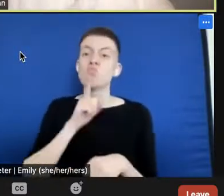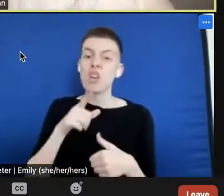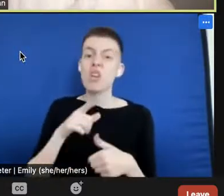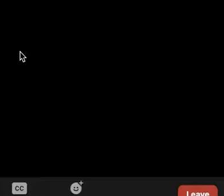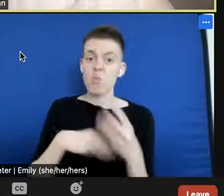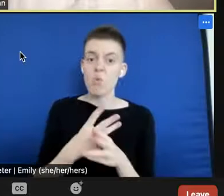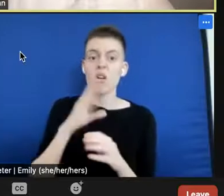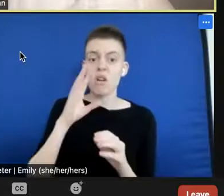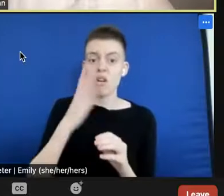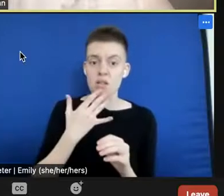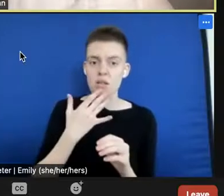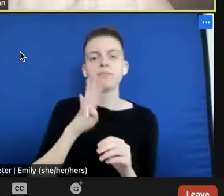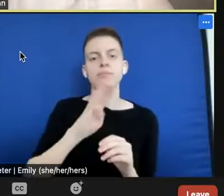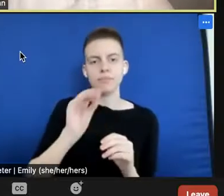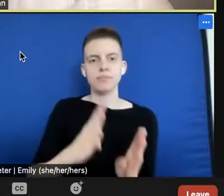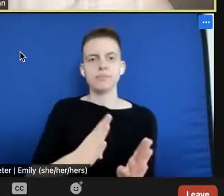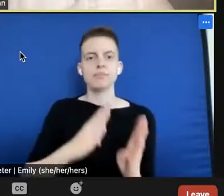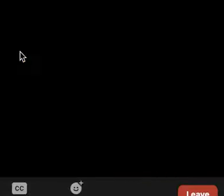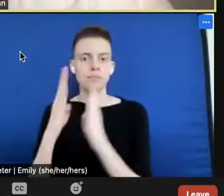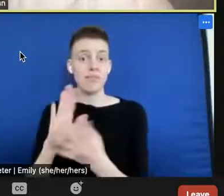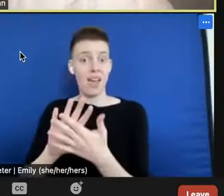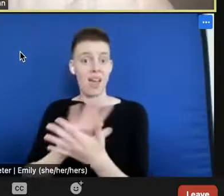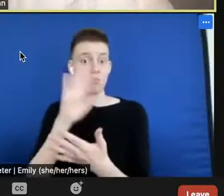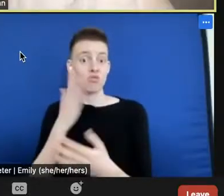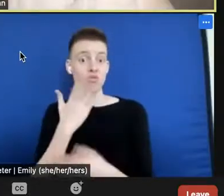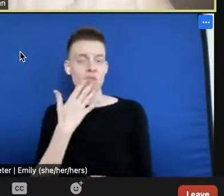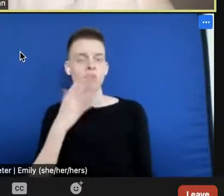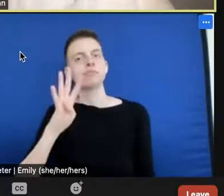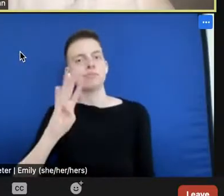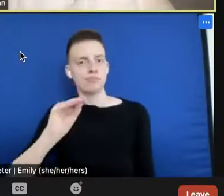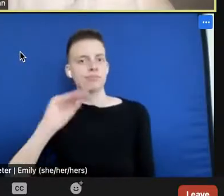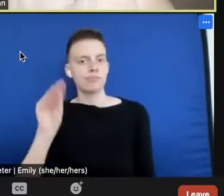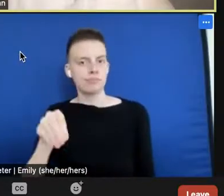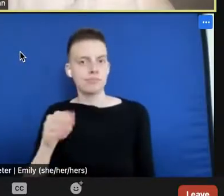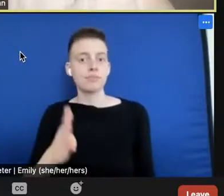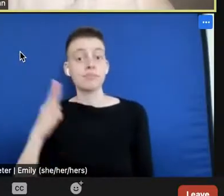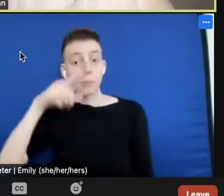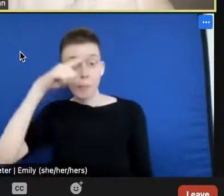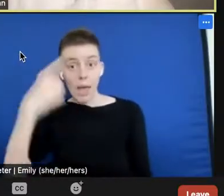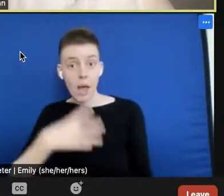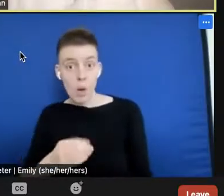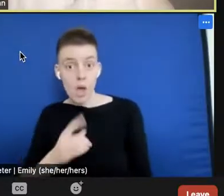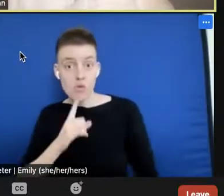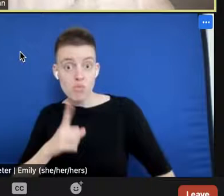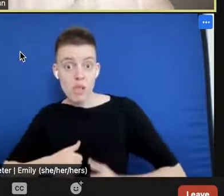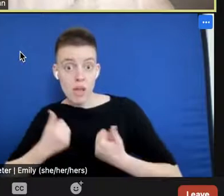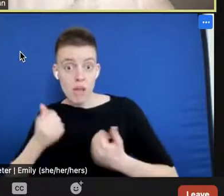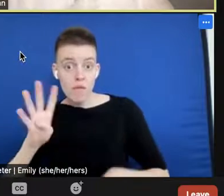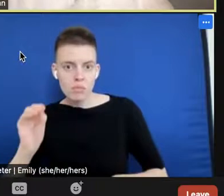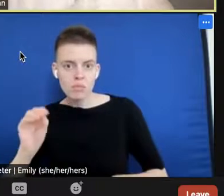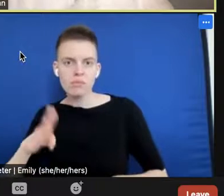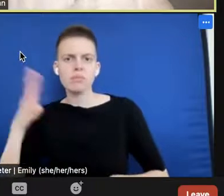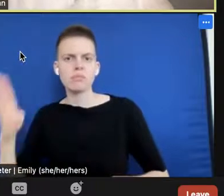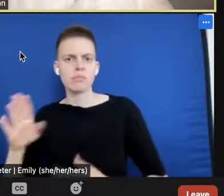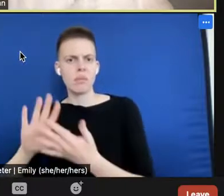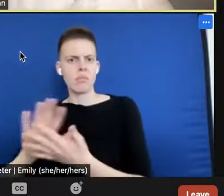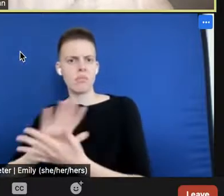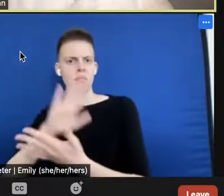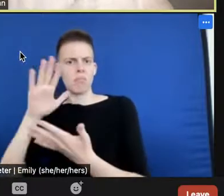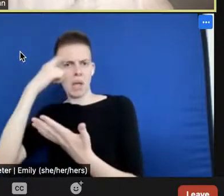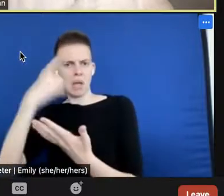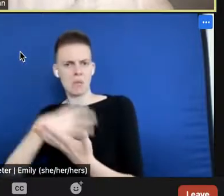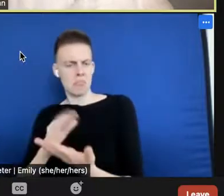40% of the abstract color photographs. The realistic black and white were 40 and the abstract black and white for some reason were 50. But